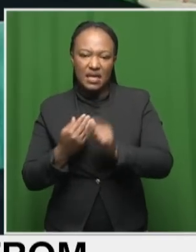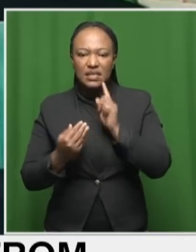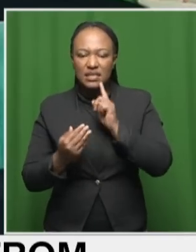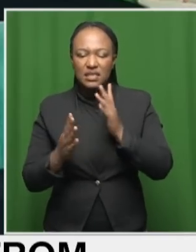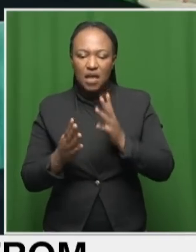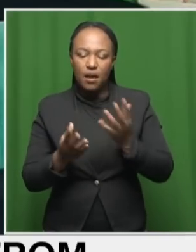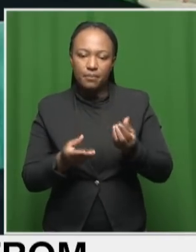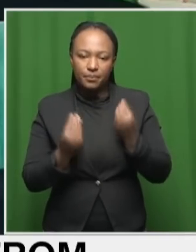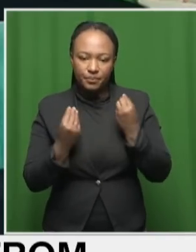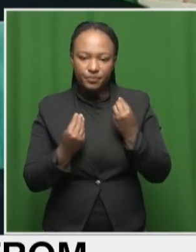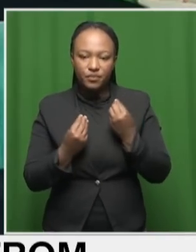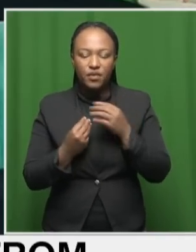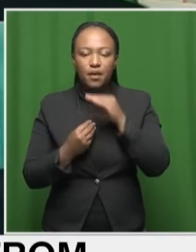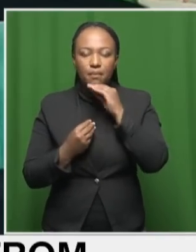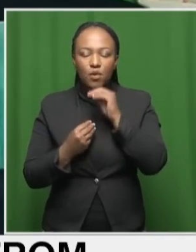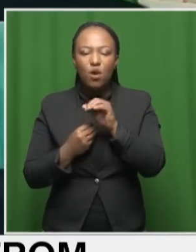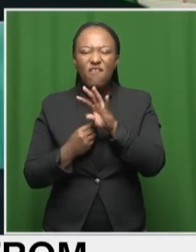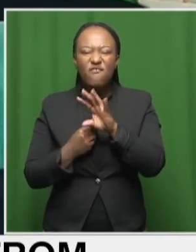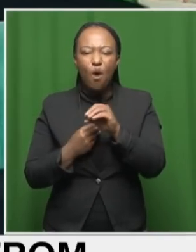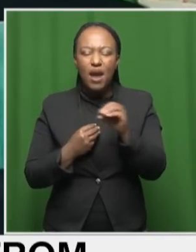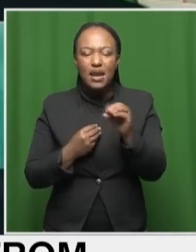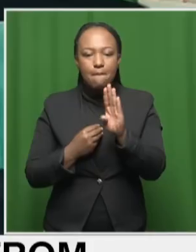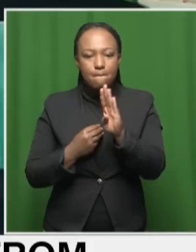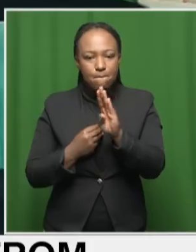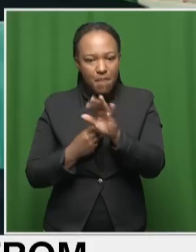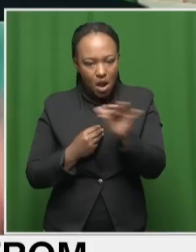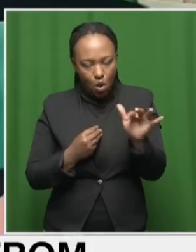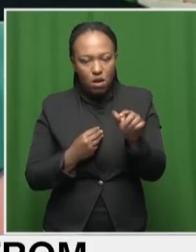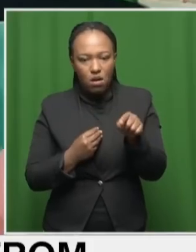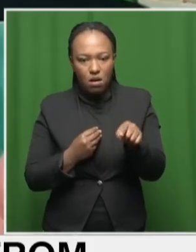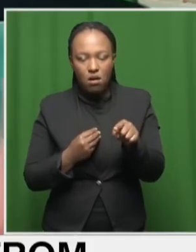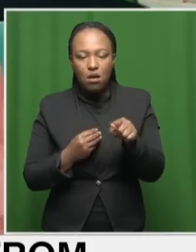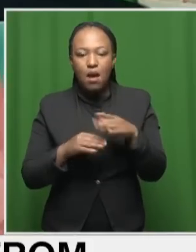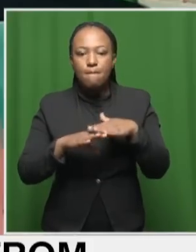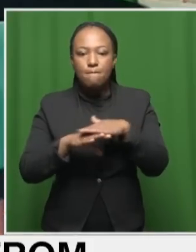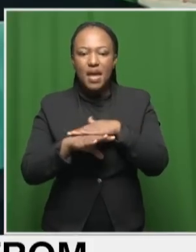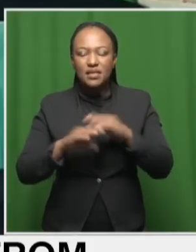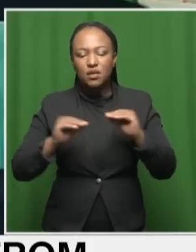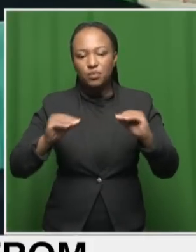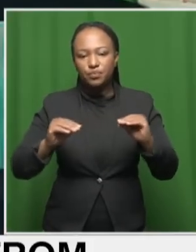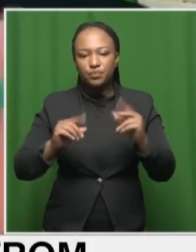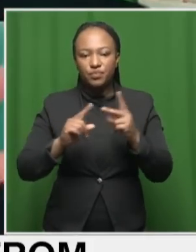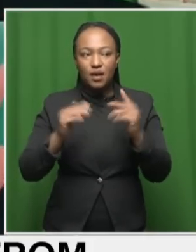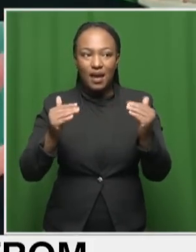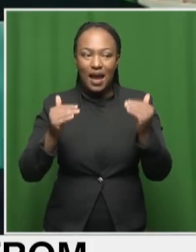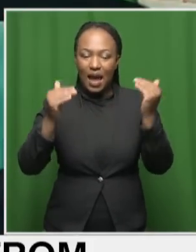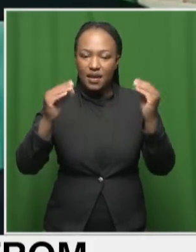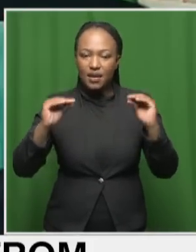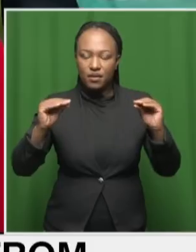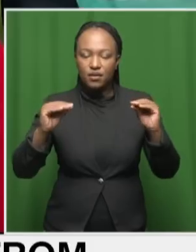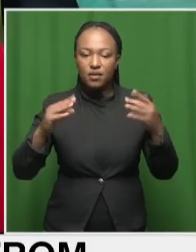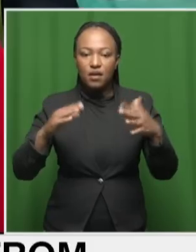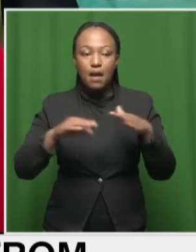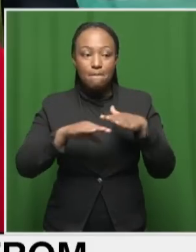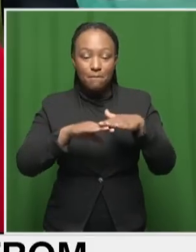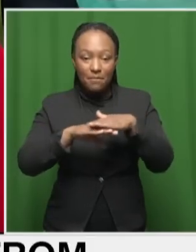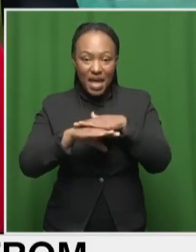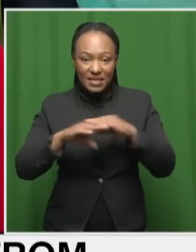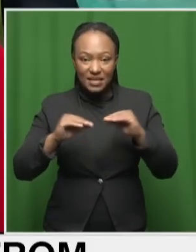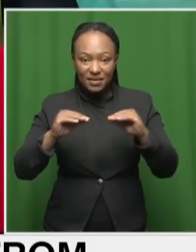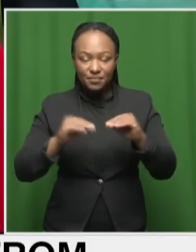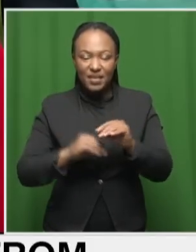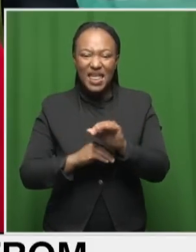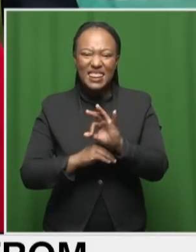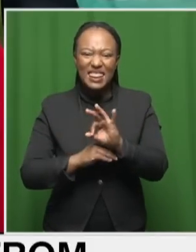So we spend 400 billion Rand on basic education and higher education. And if you just look at basic education, that's about